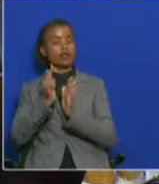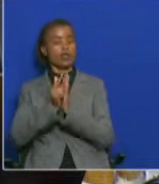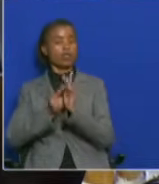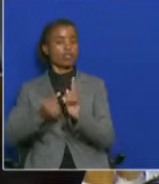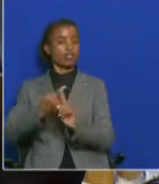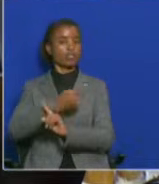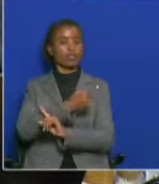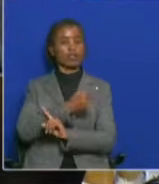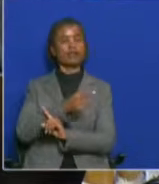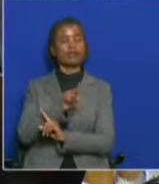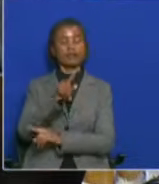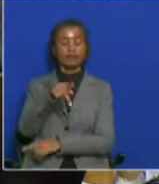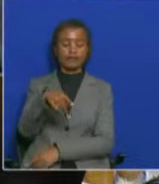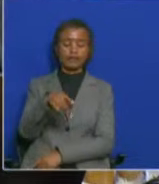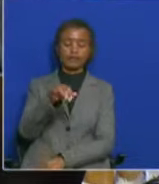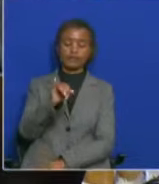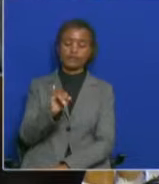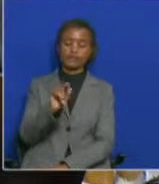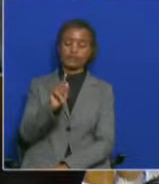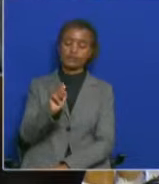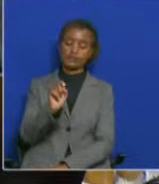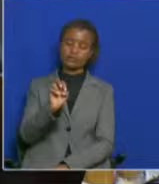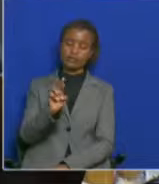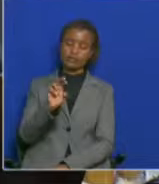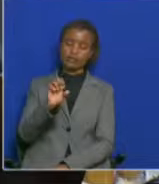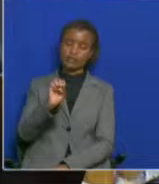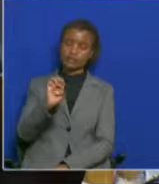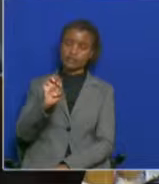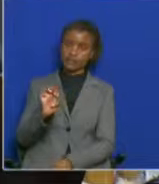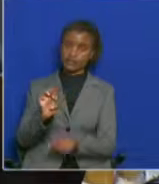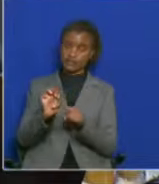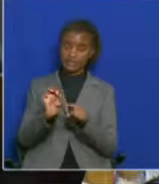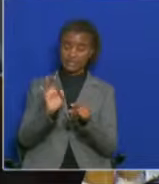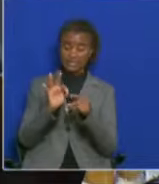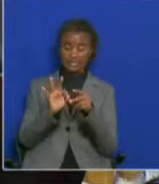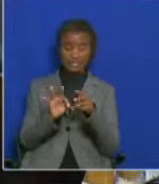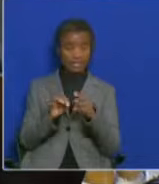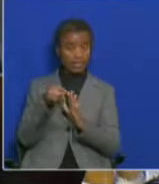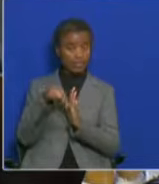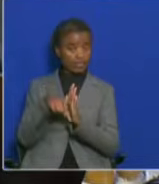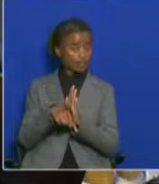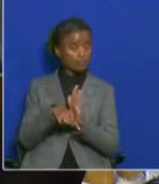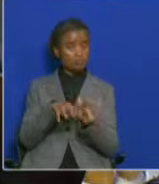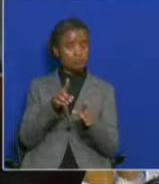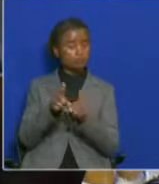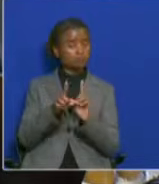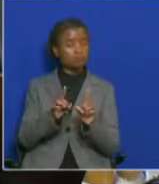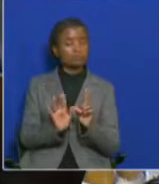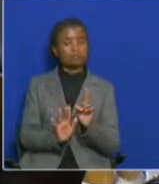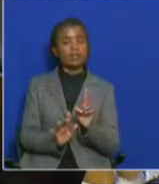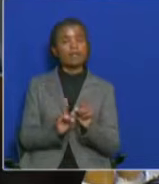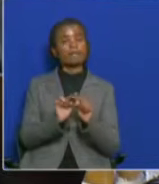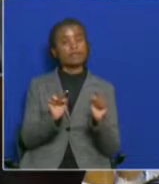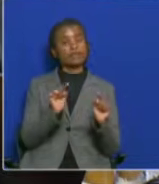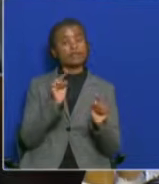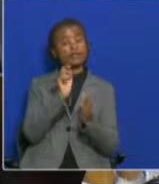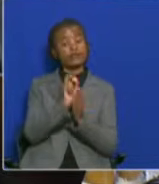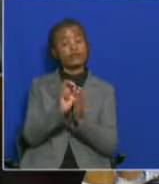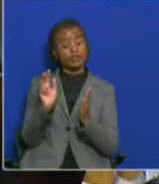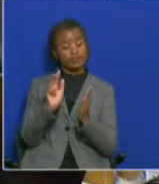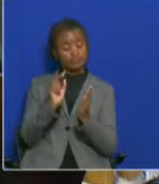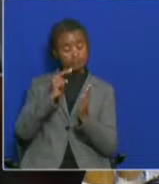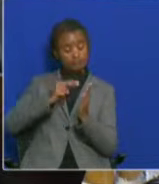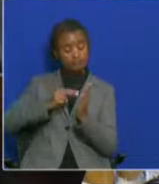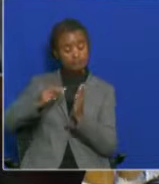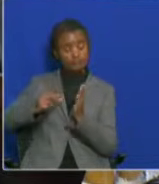not going to go into detail, but the commissioners will see it as we look at the affidavit, which concern manufacturing cigarettes off the